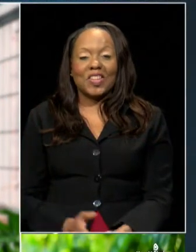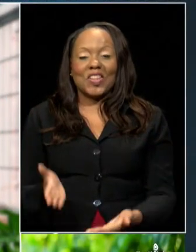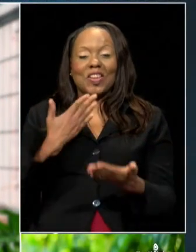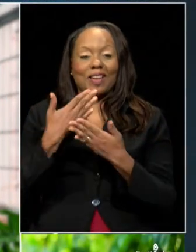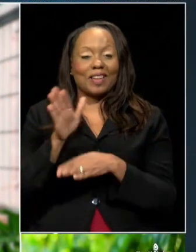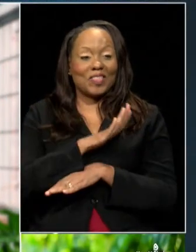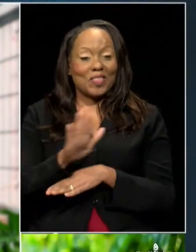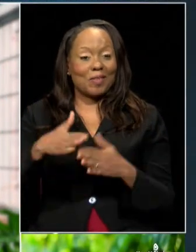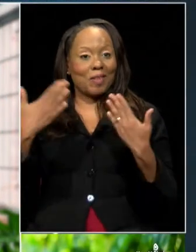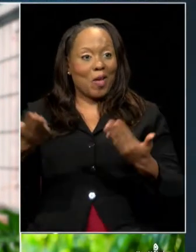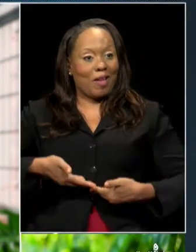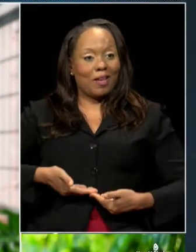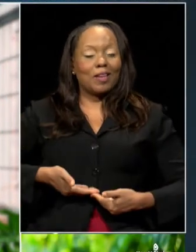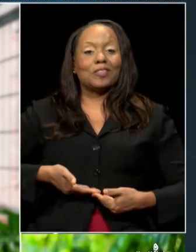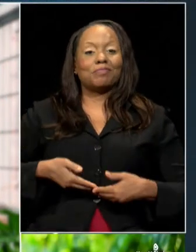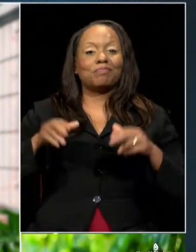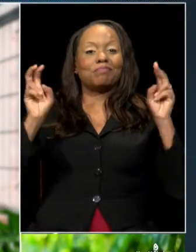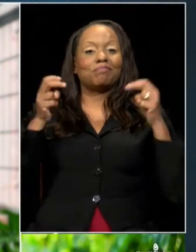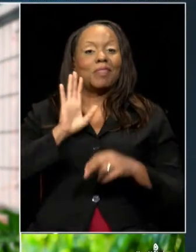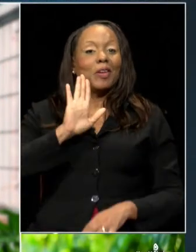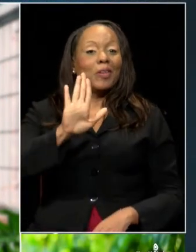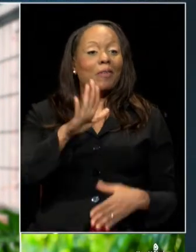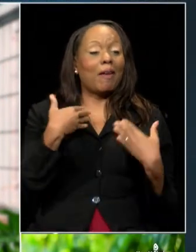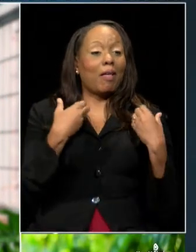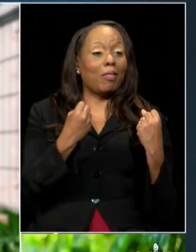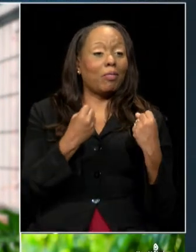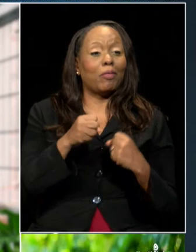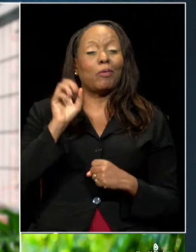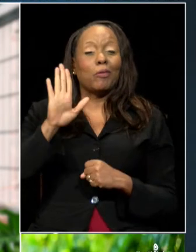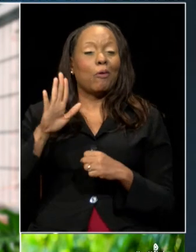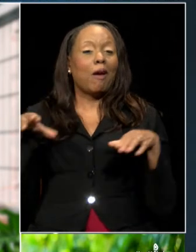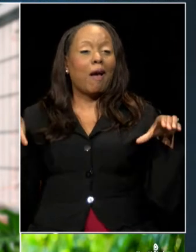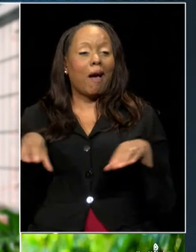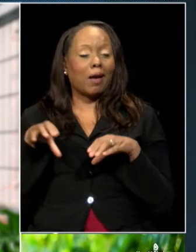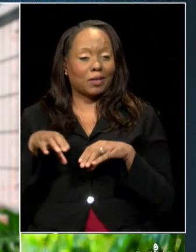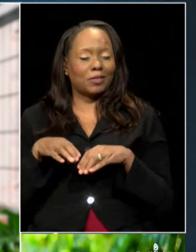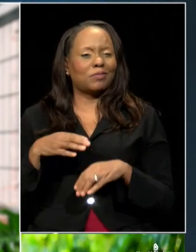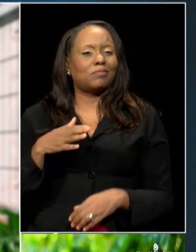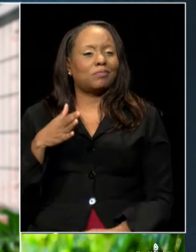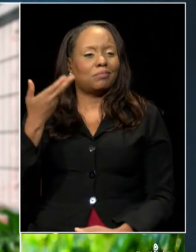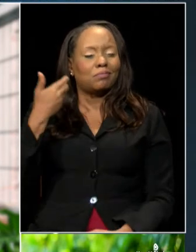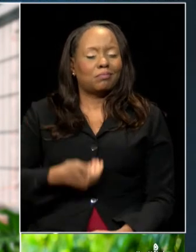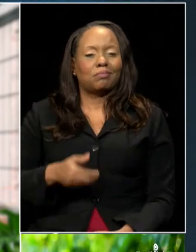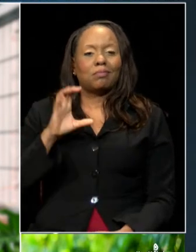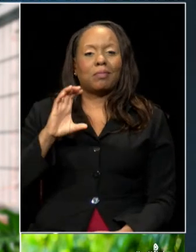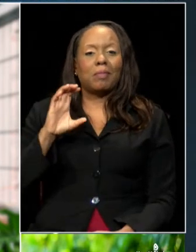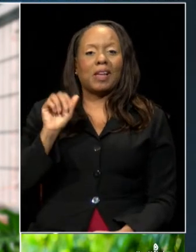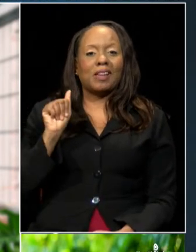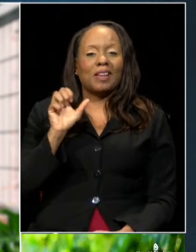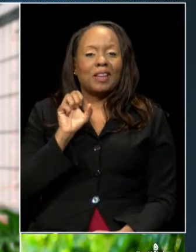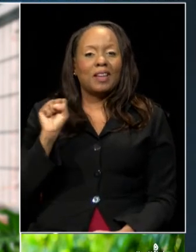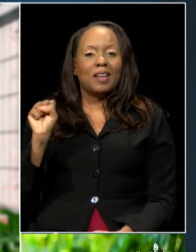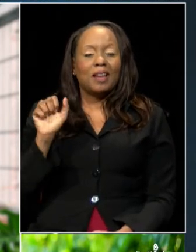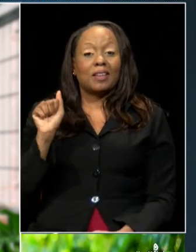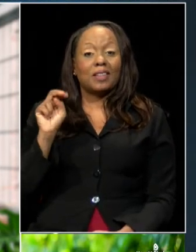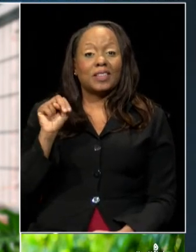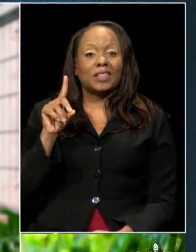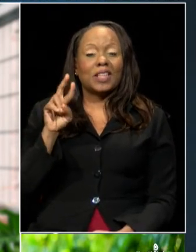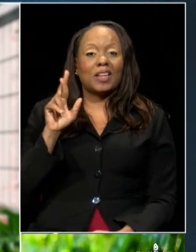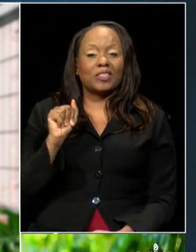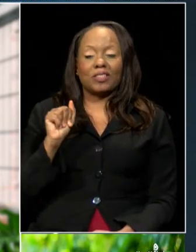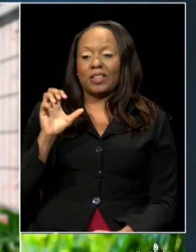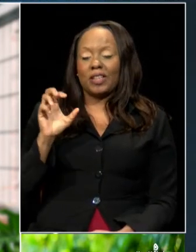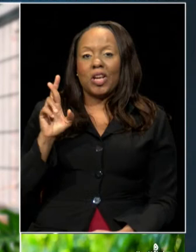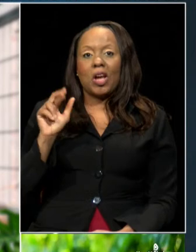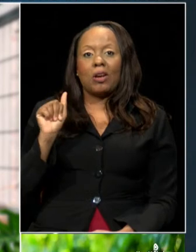Good evening and welcome to Your Health, Your Action. I'm Cassandra Crawford, your presenter for this evening's program, the second